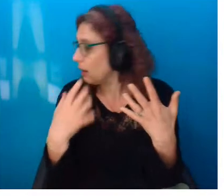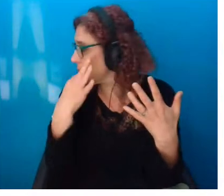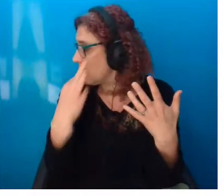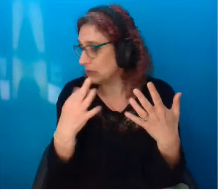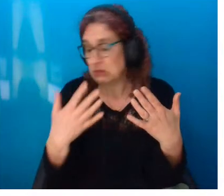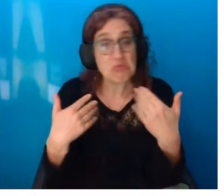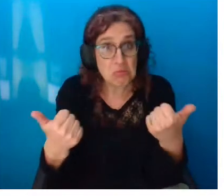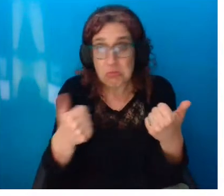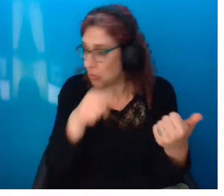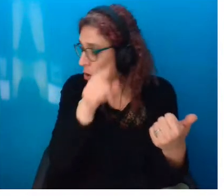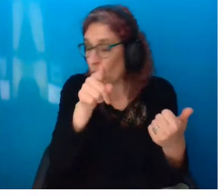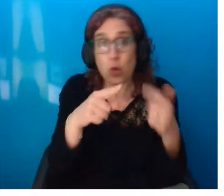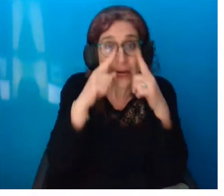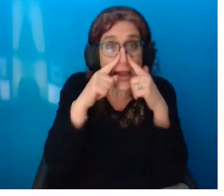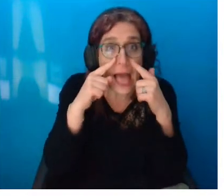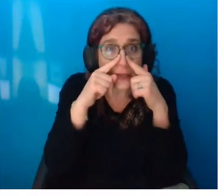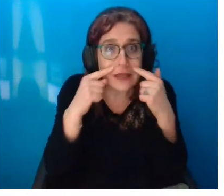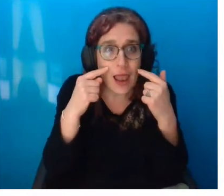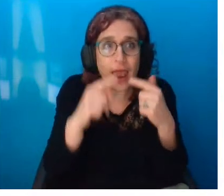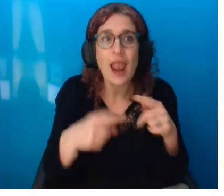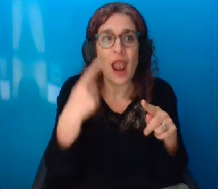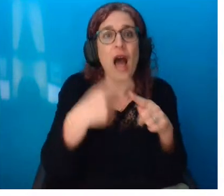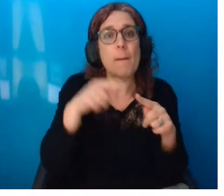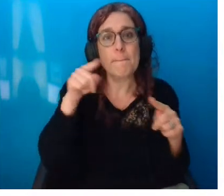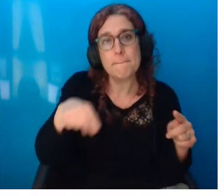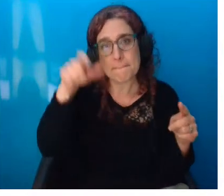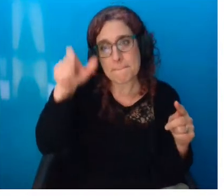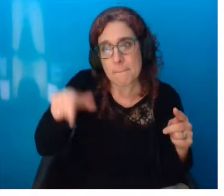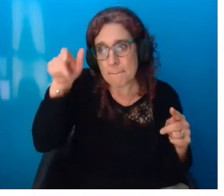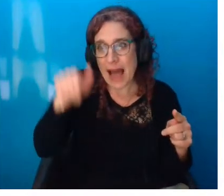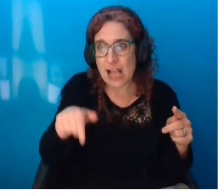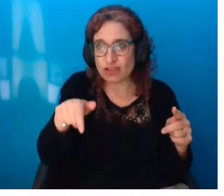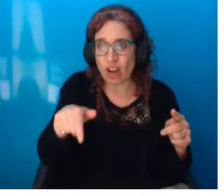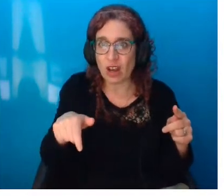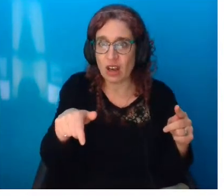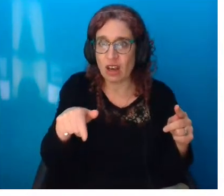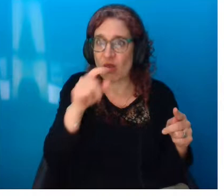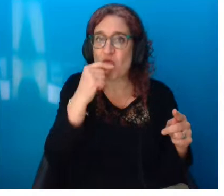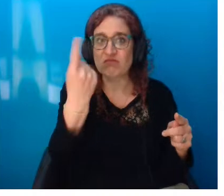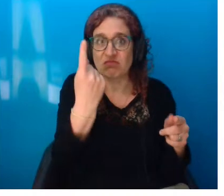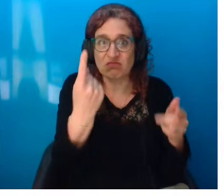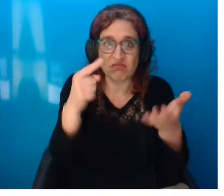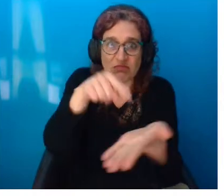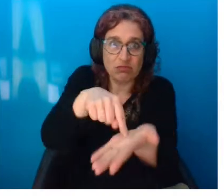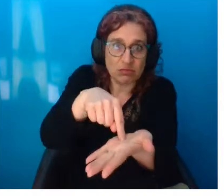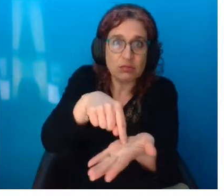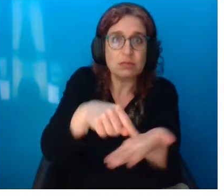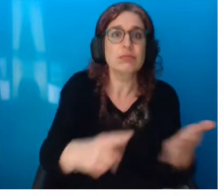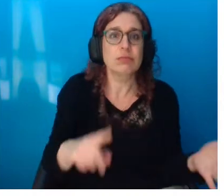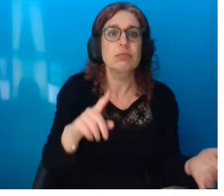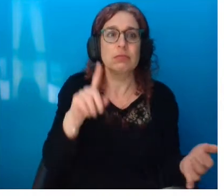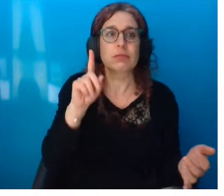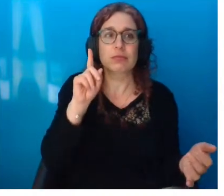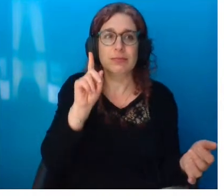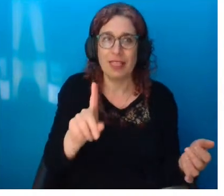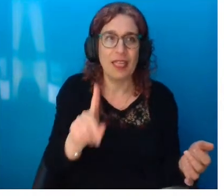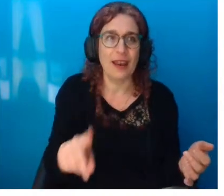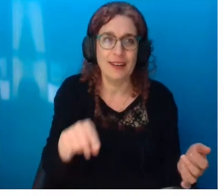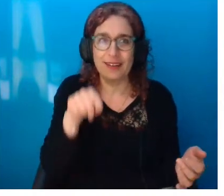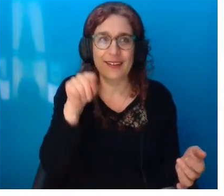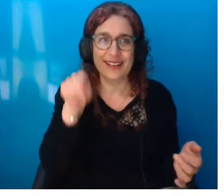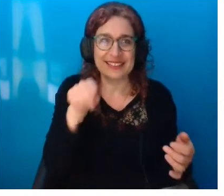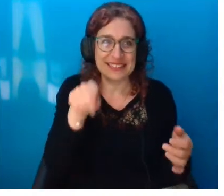symptoms are? And the patient puts their finger down. It sums up everything.